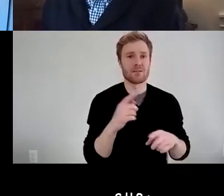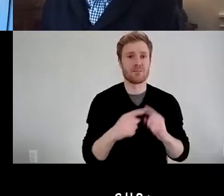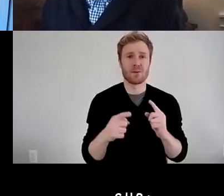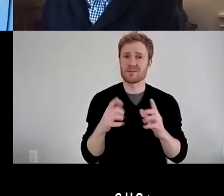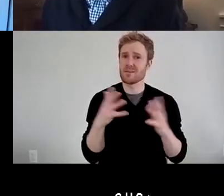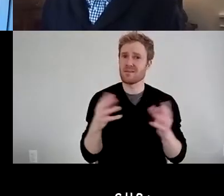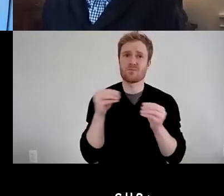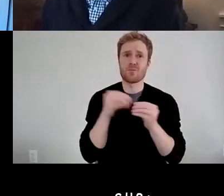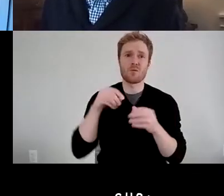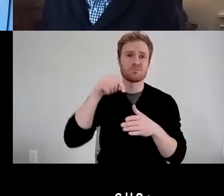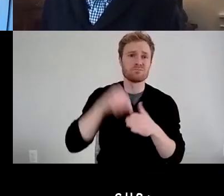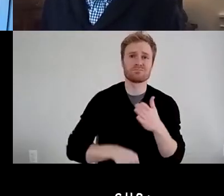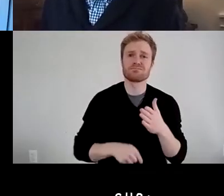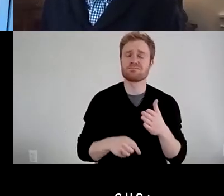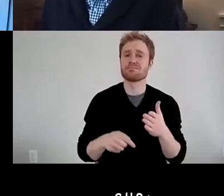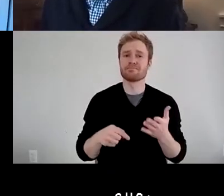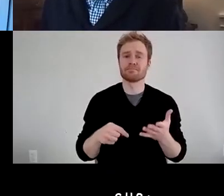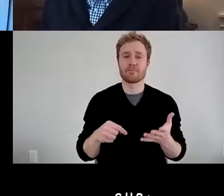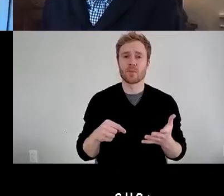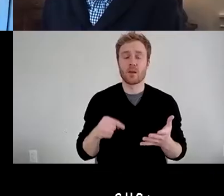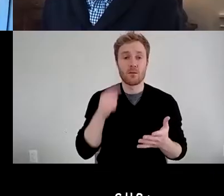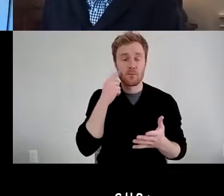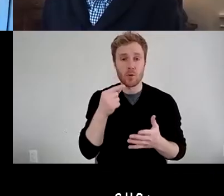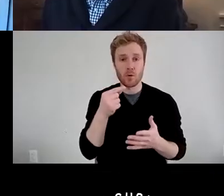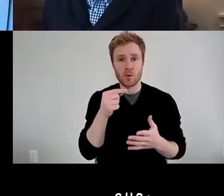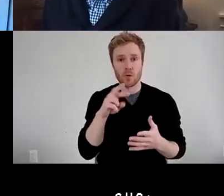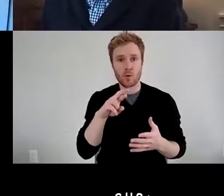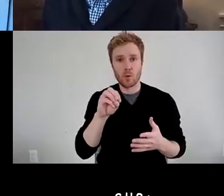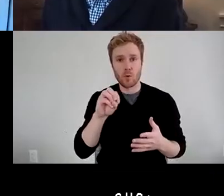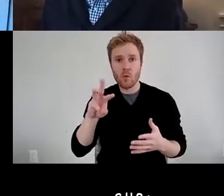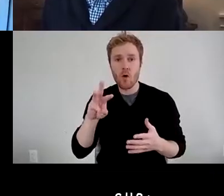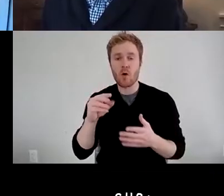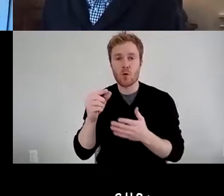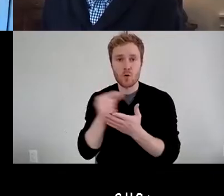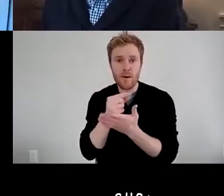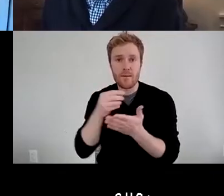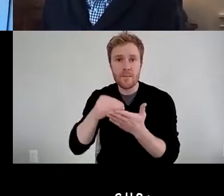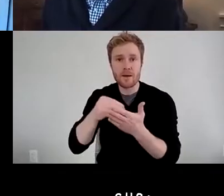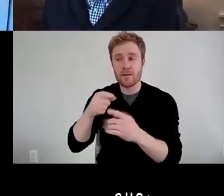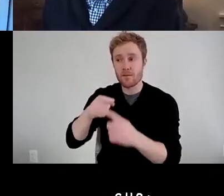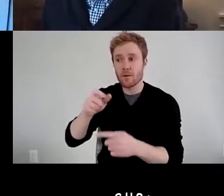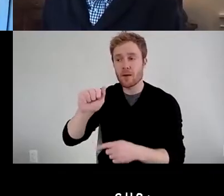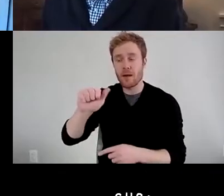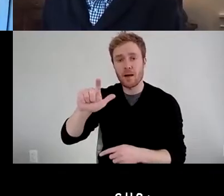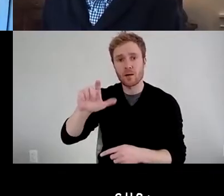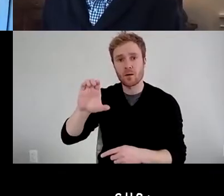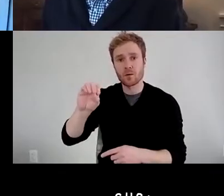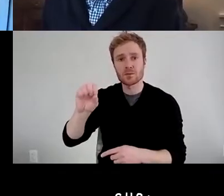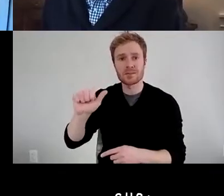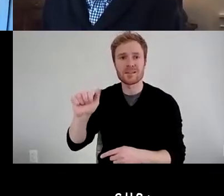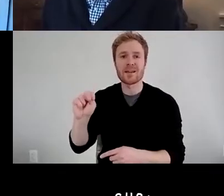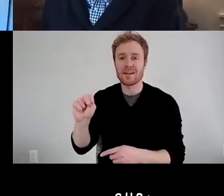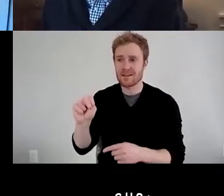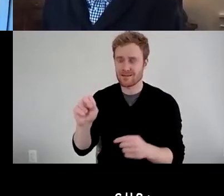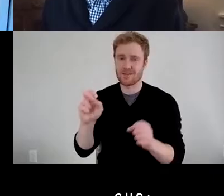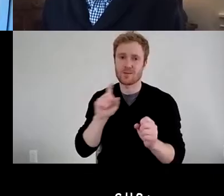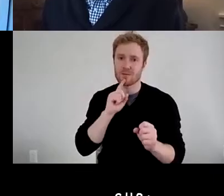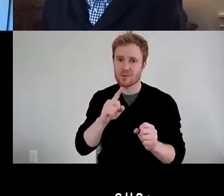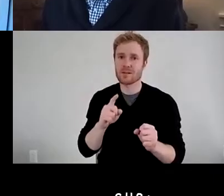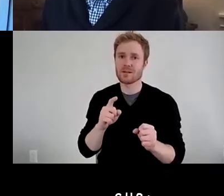great that phase two is going around the park. So many times when we do these green infrastructure projects, we just look at, you